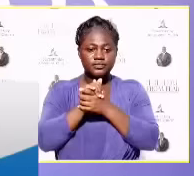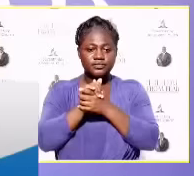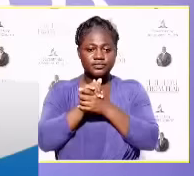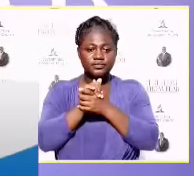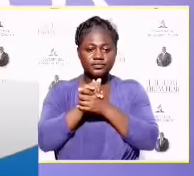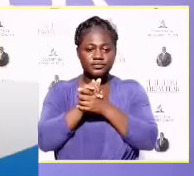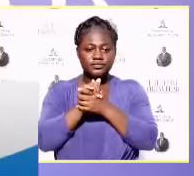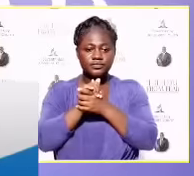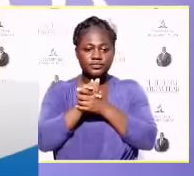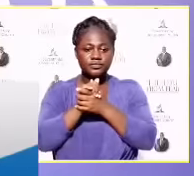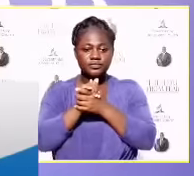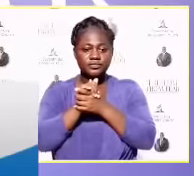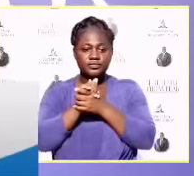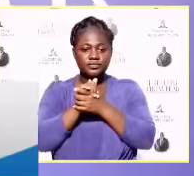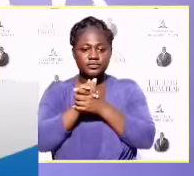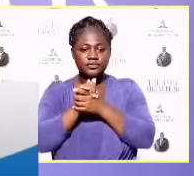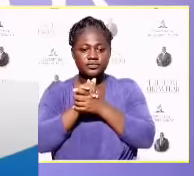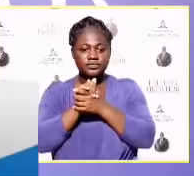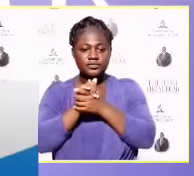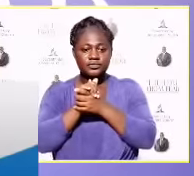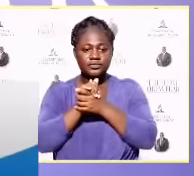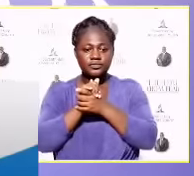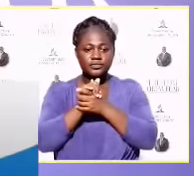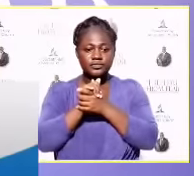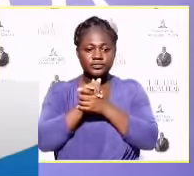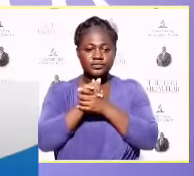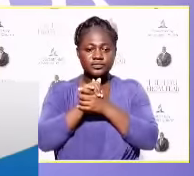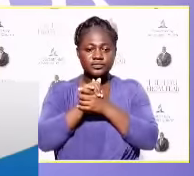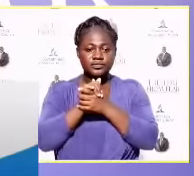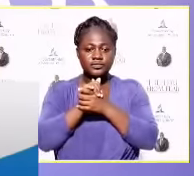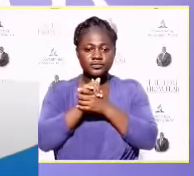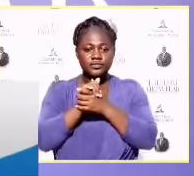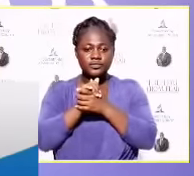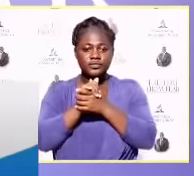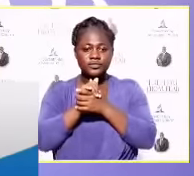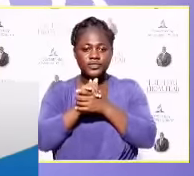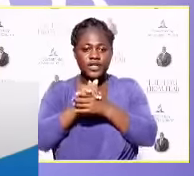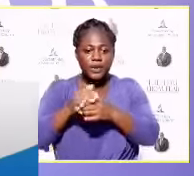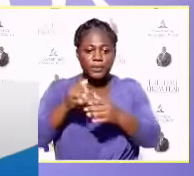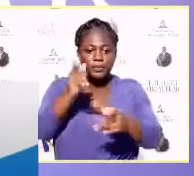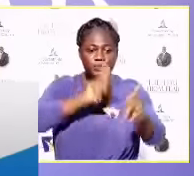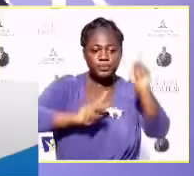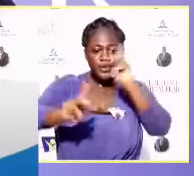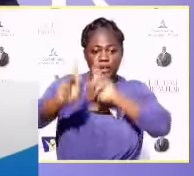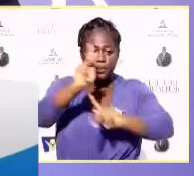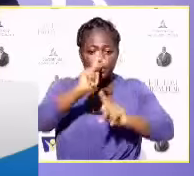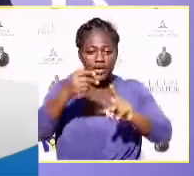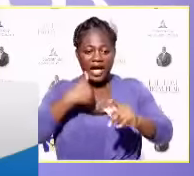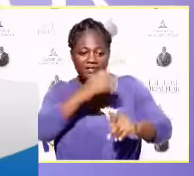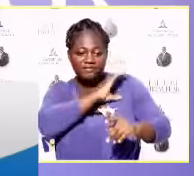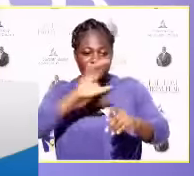who is an idolater, hath any inheritance in the kingdom of Christ or of God.